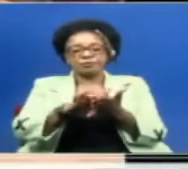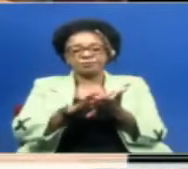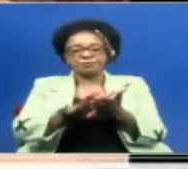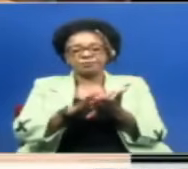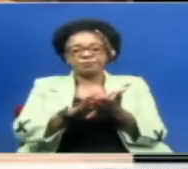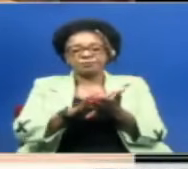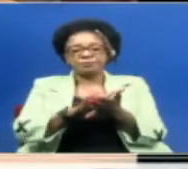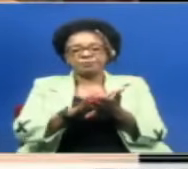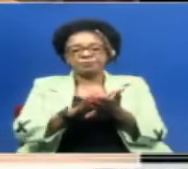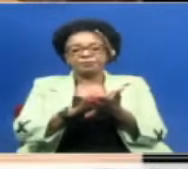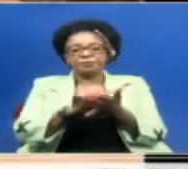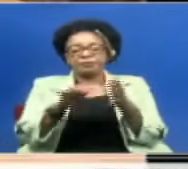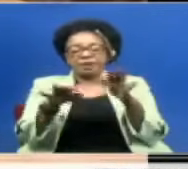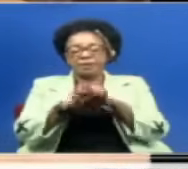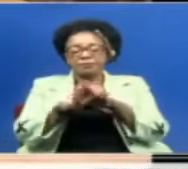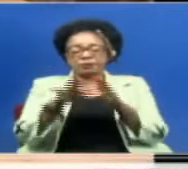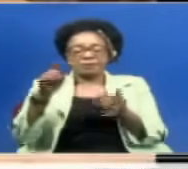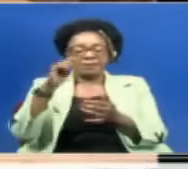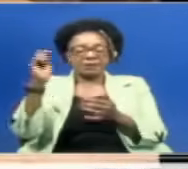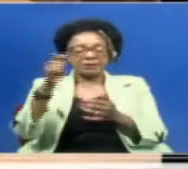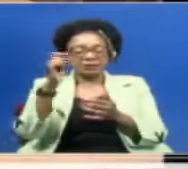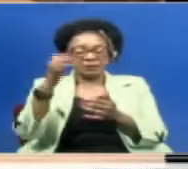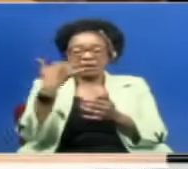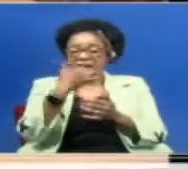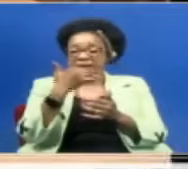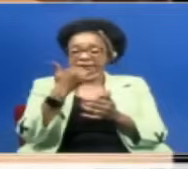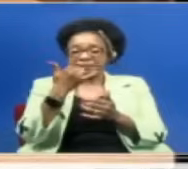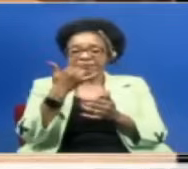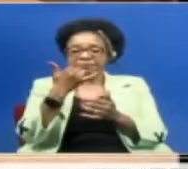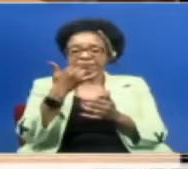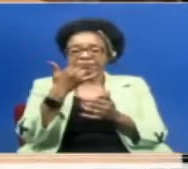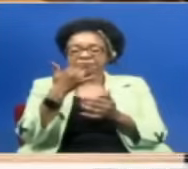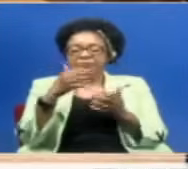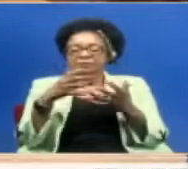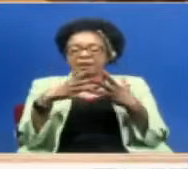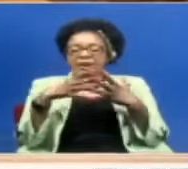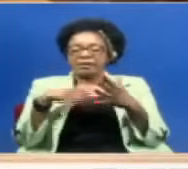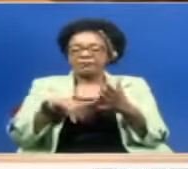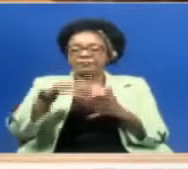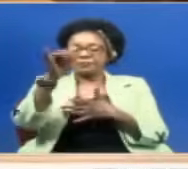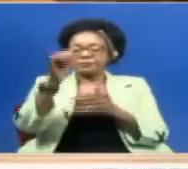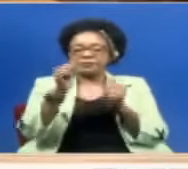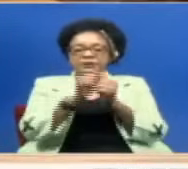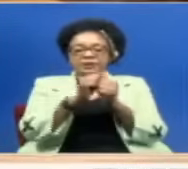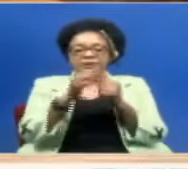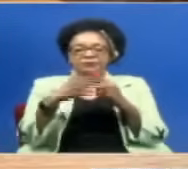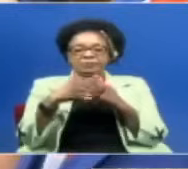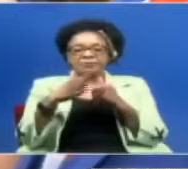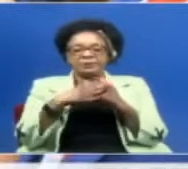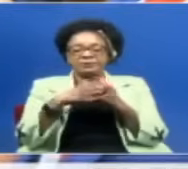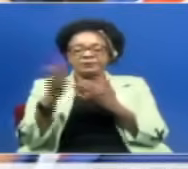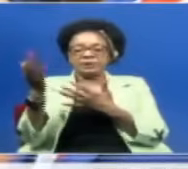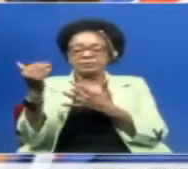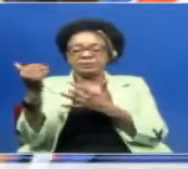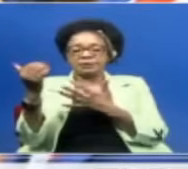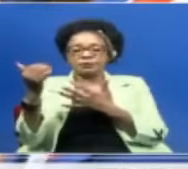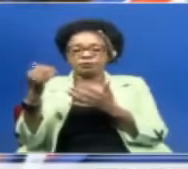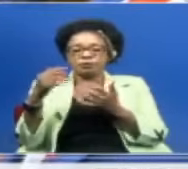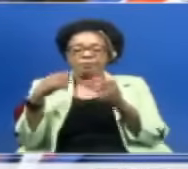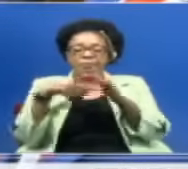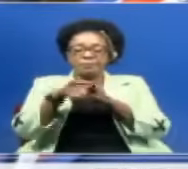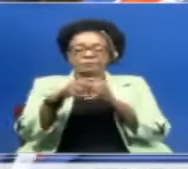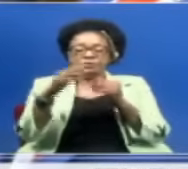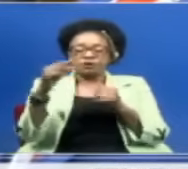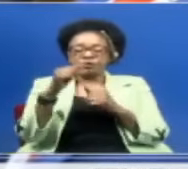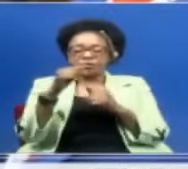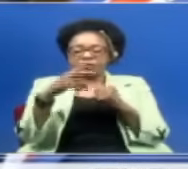Deputy President Rigathi Gachagua left the country on 10th of September. He is expected to attend the G77